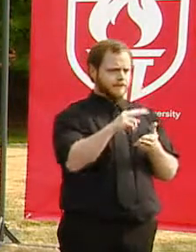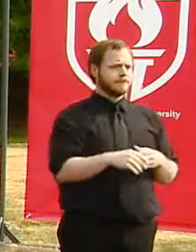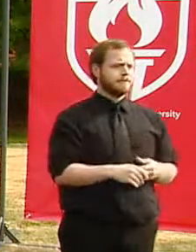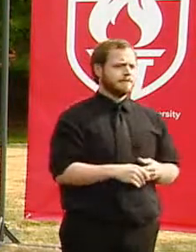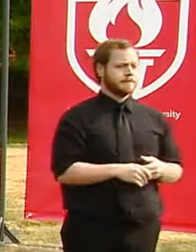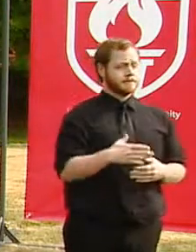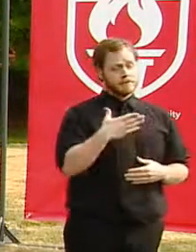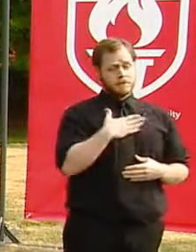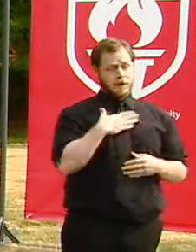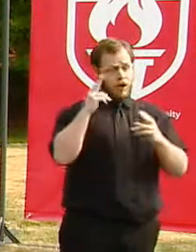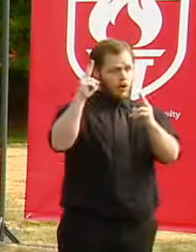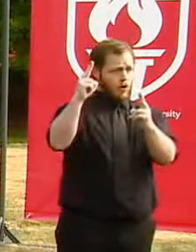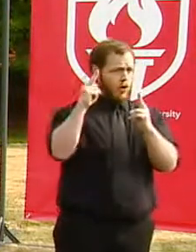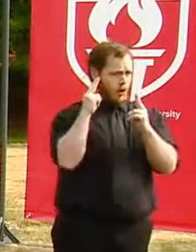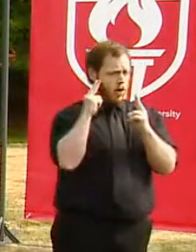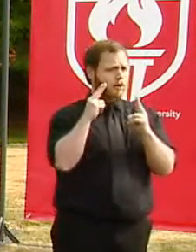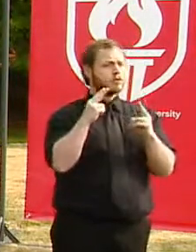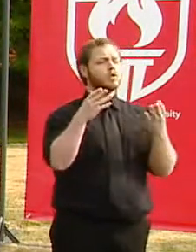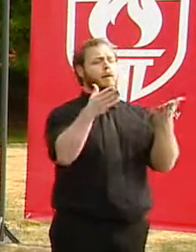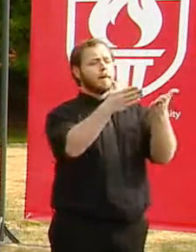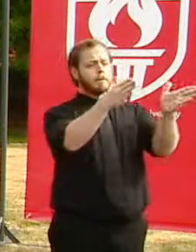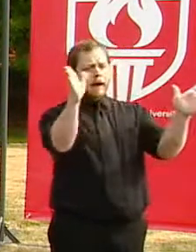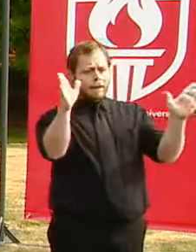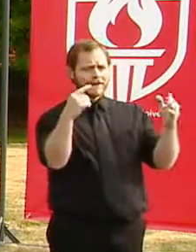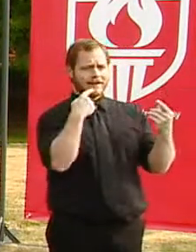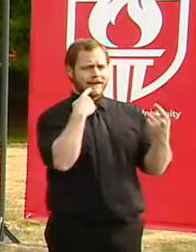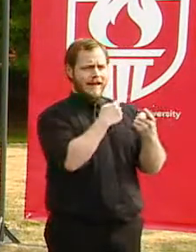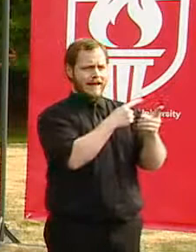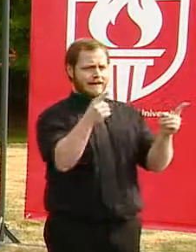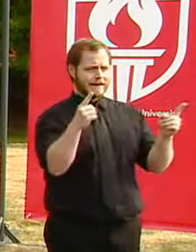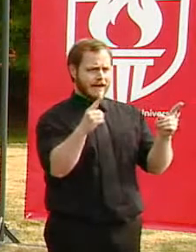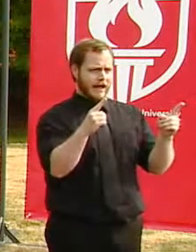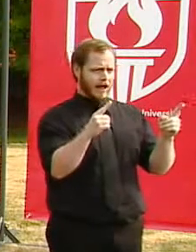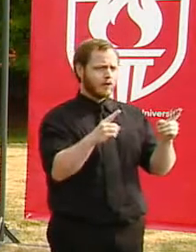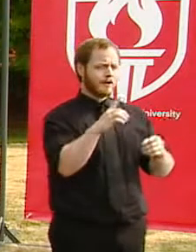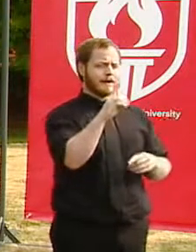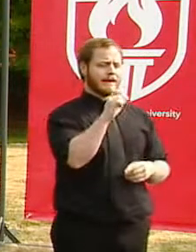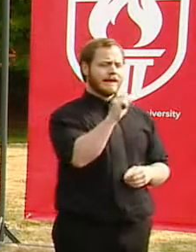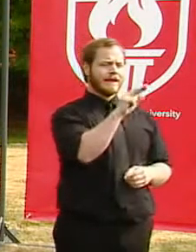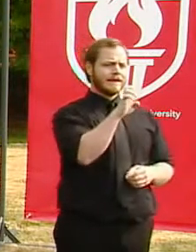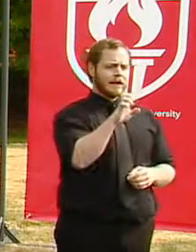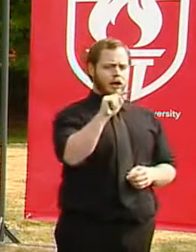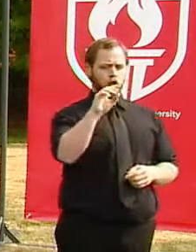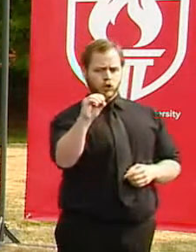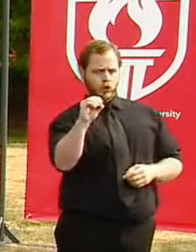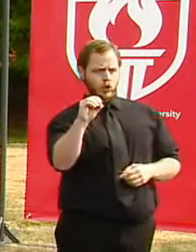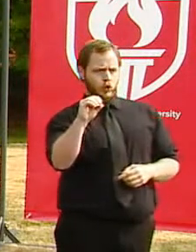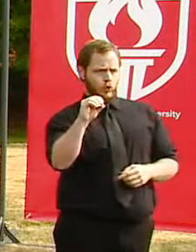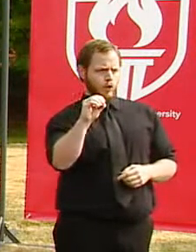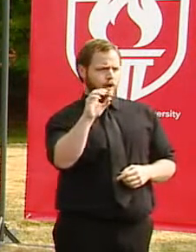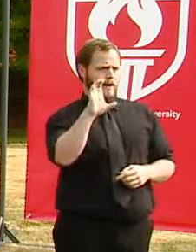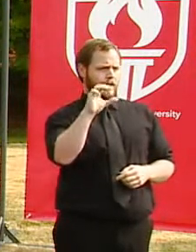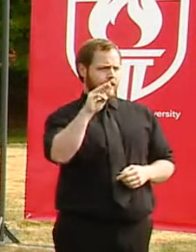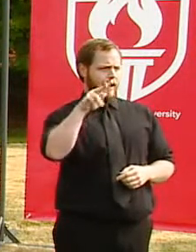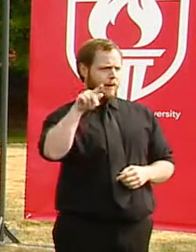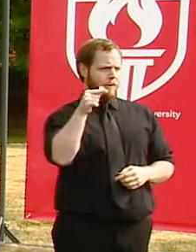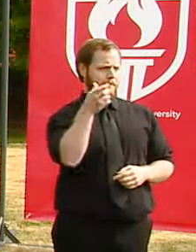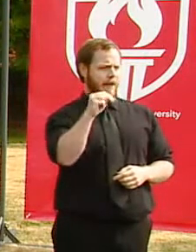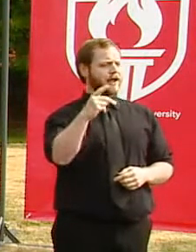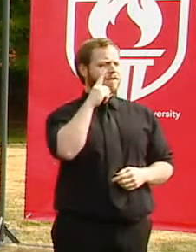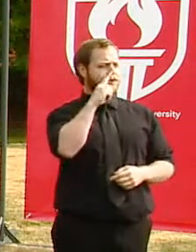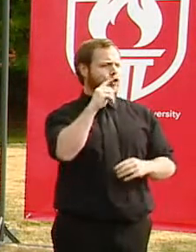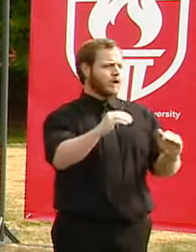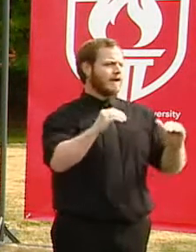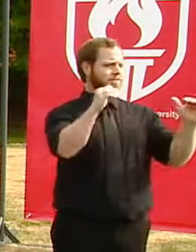It is my honor to publicly announce the Dare To campaign. to advance our College